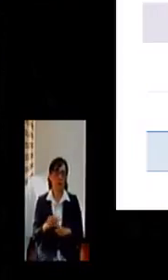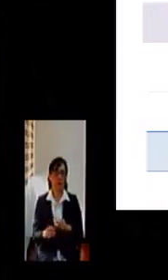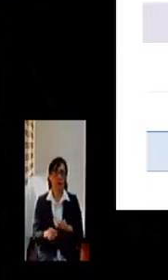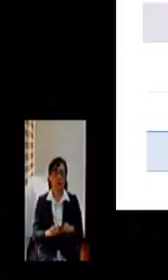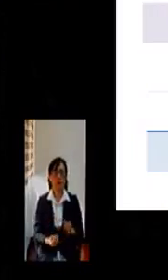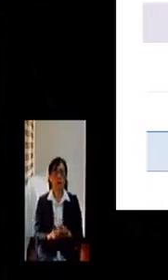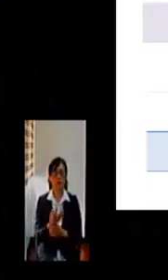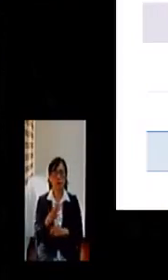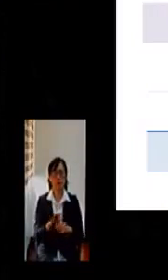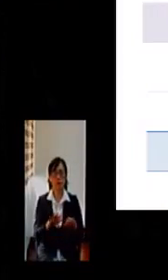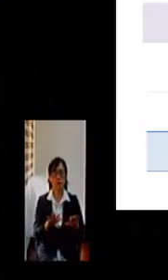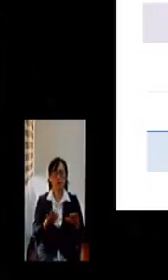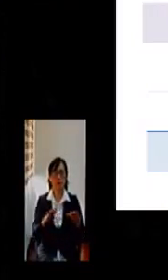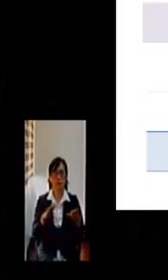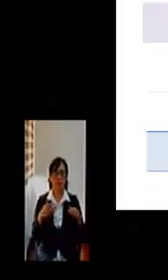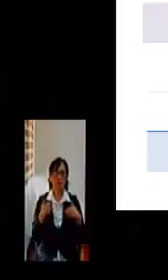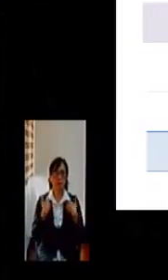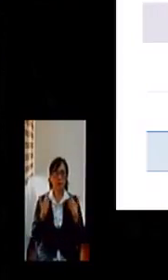more than that.